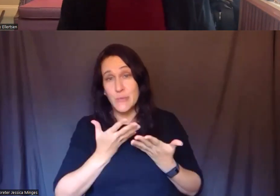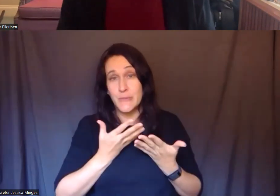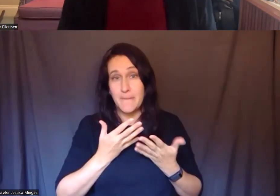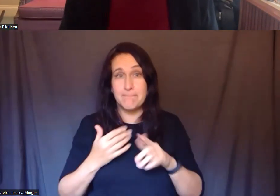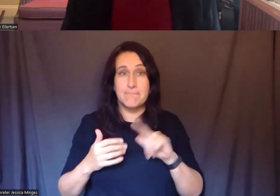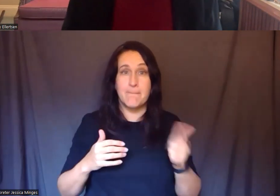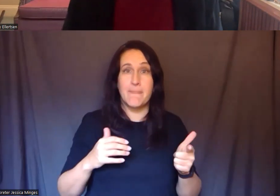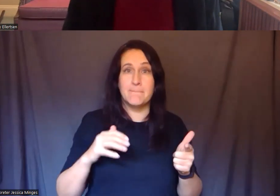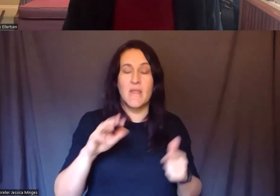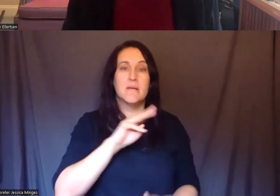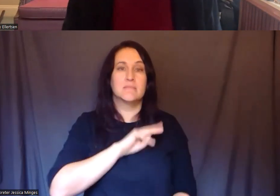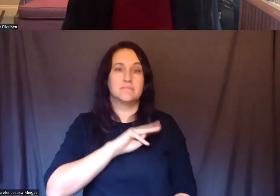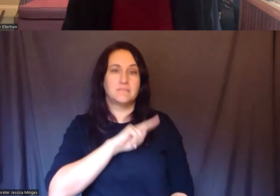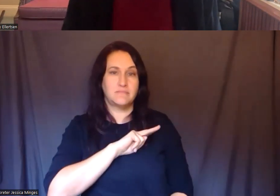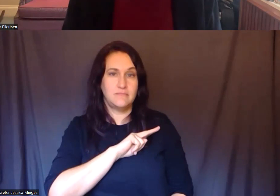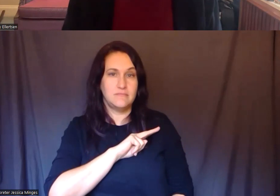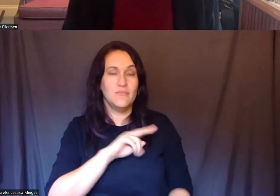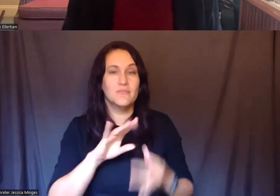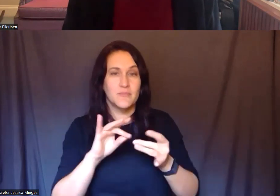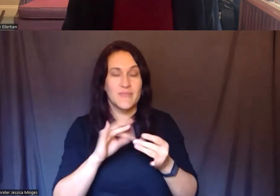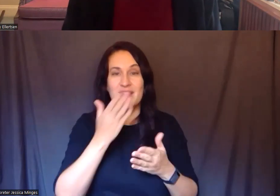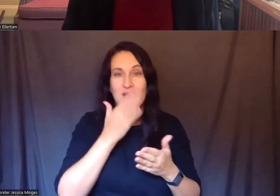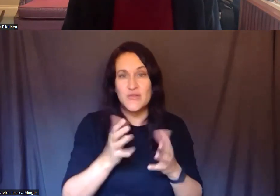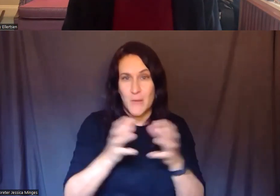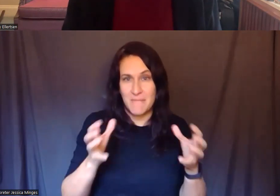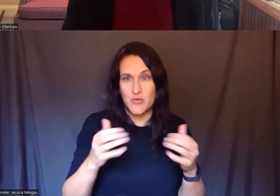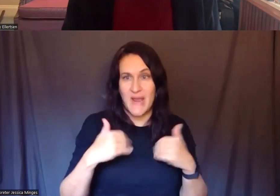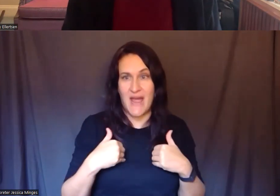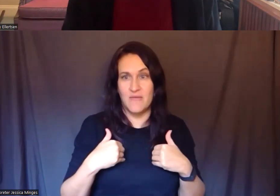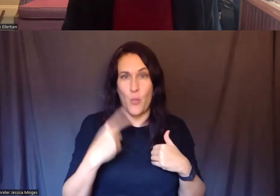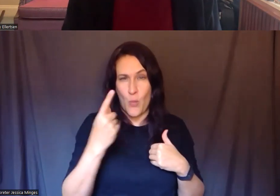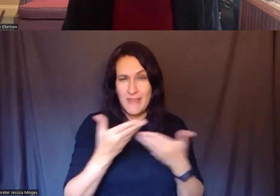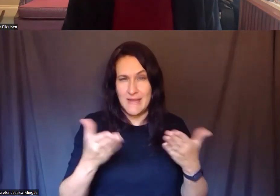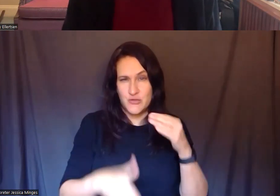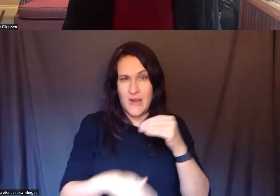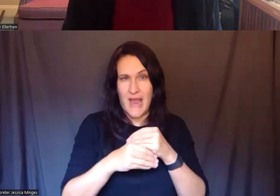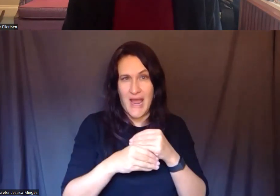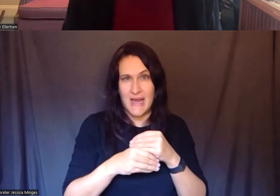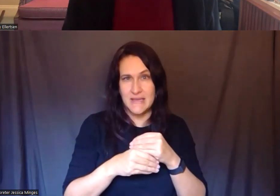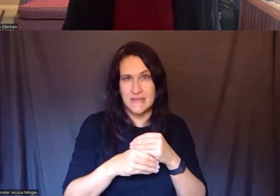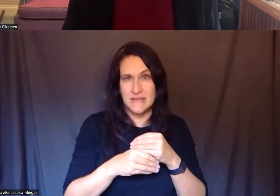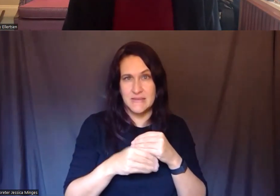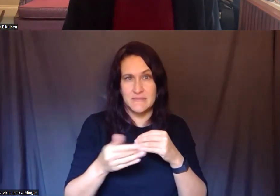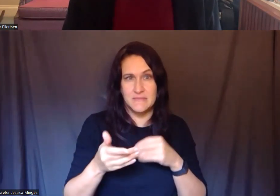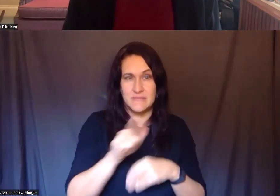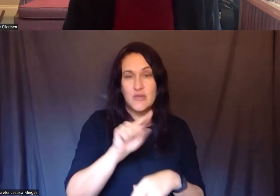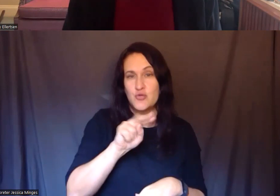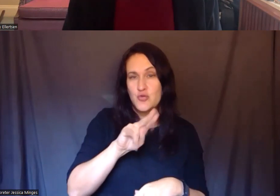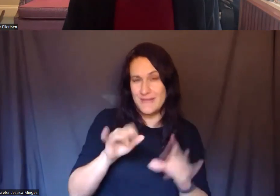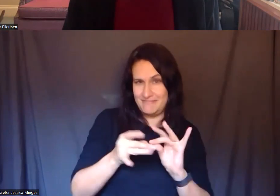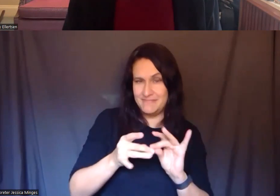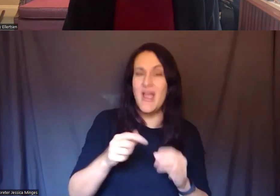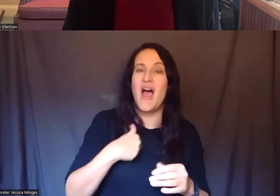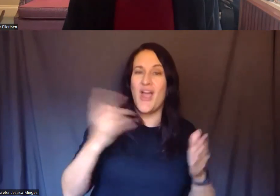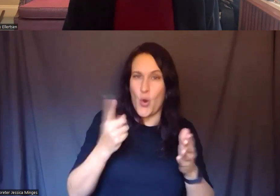Or Thank you. Hold on. Thank you so much, Peggy and Tony. You have one thing to add? yeah, I just want to add one thing. I always encourage